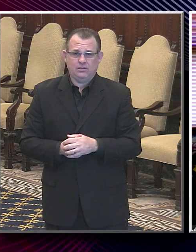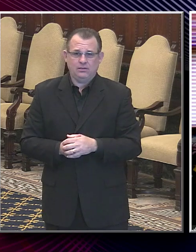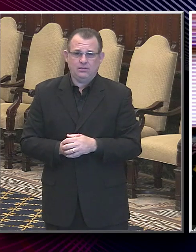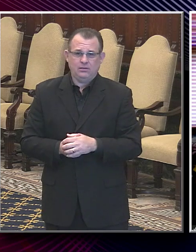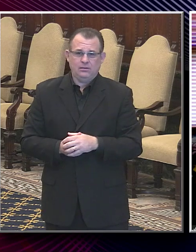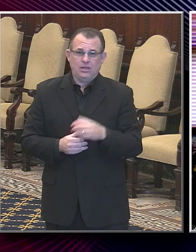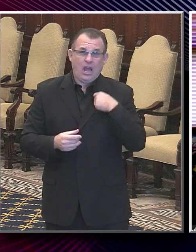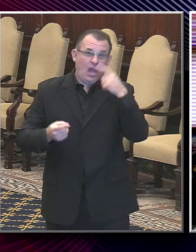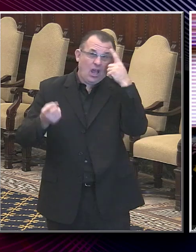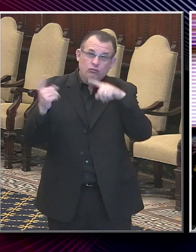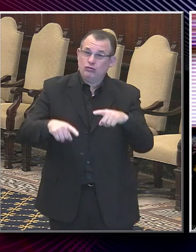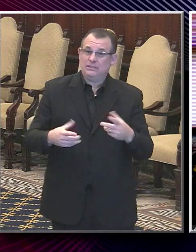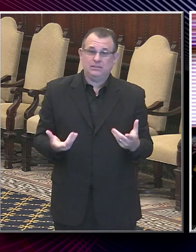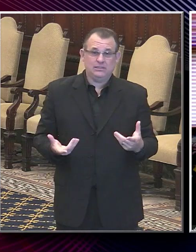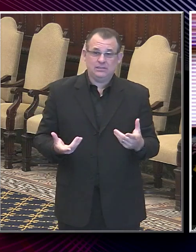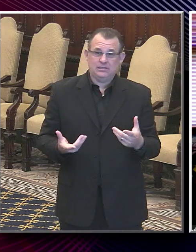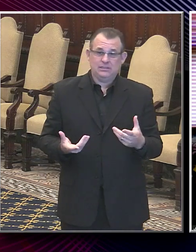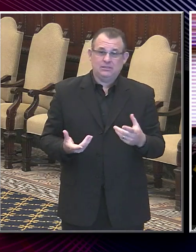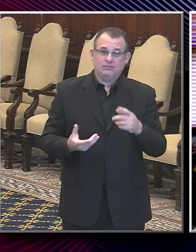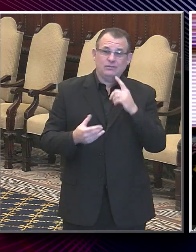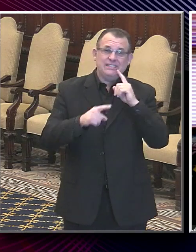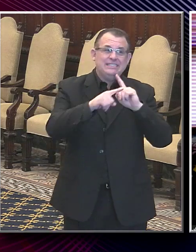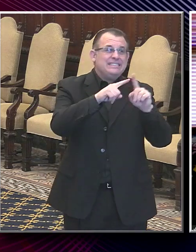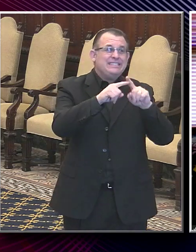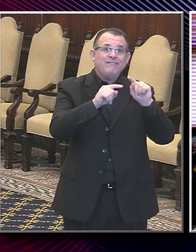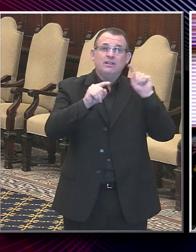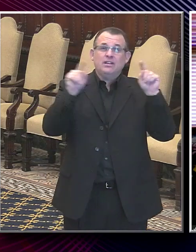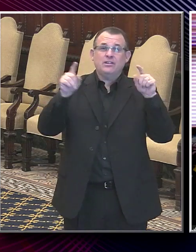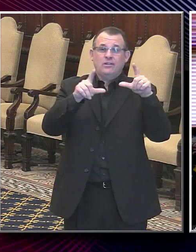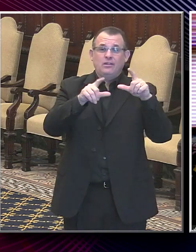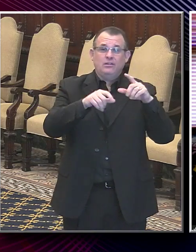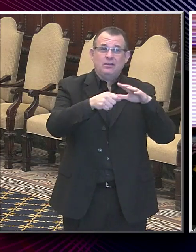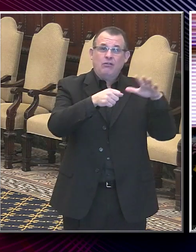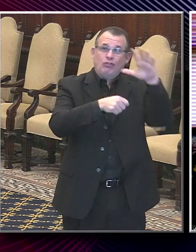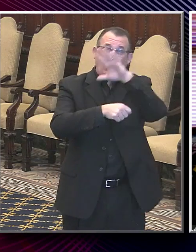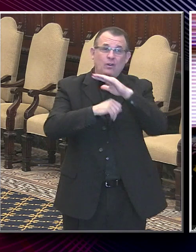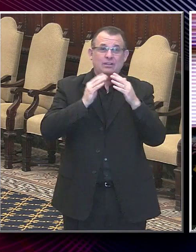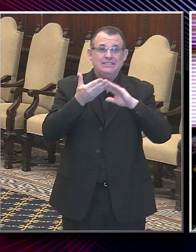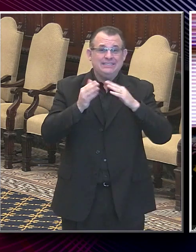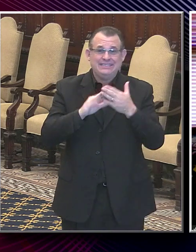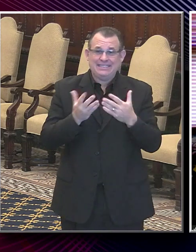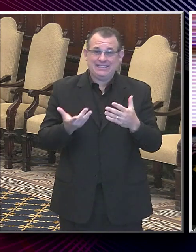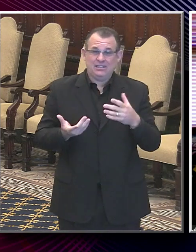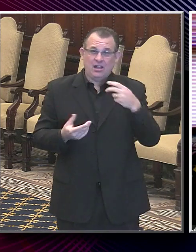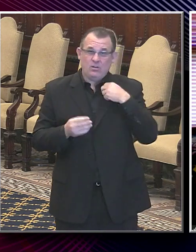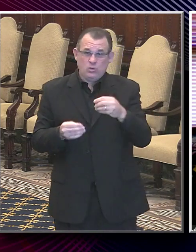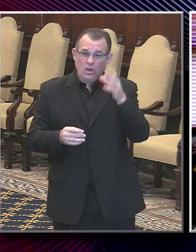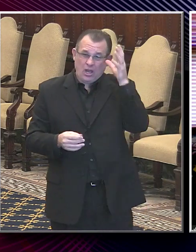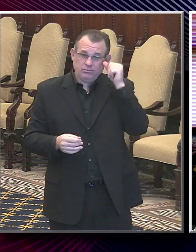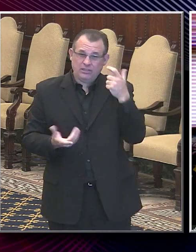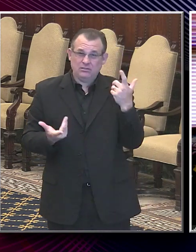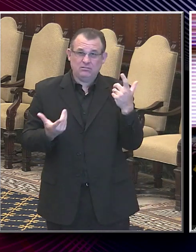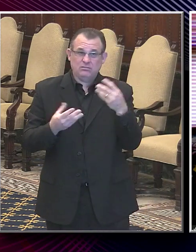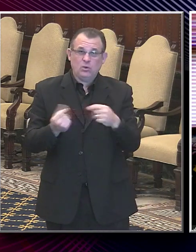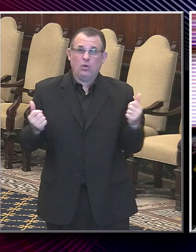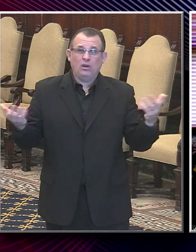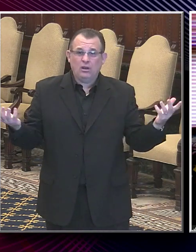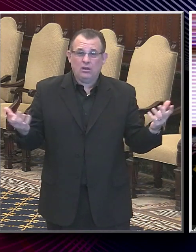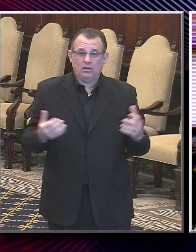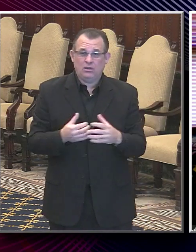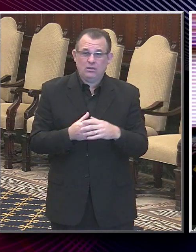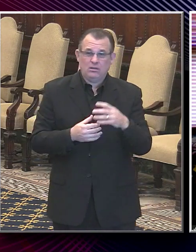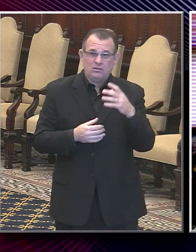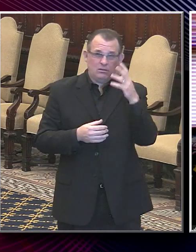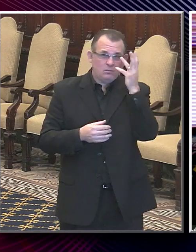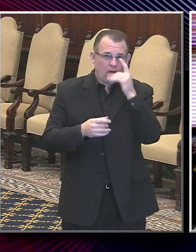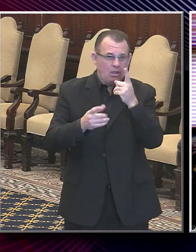it's in various parts of the city. And it seems to make no common sense to me why you can't be out with a mask on your face.